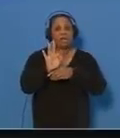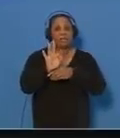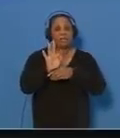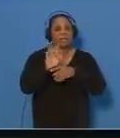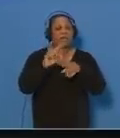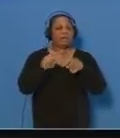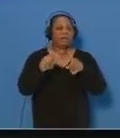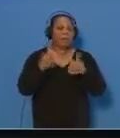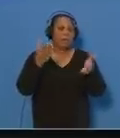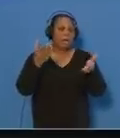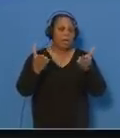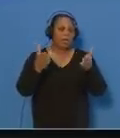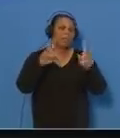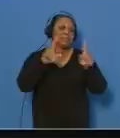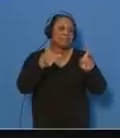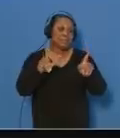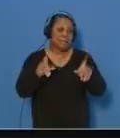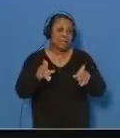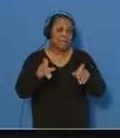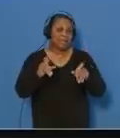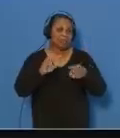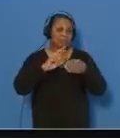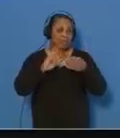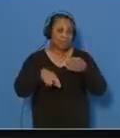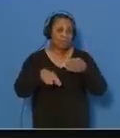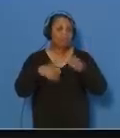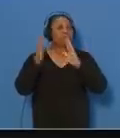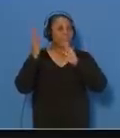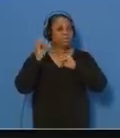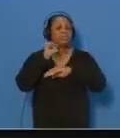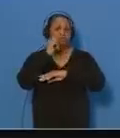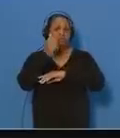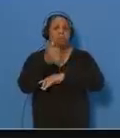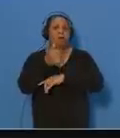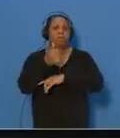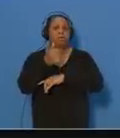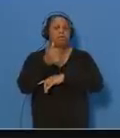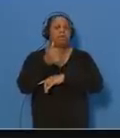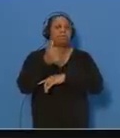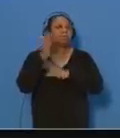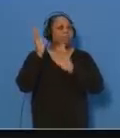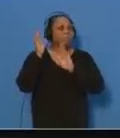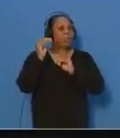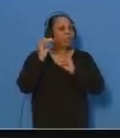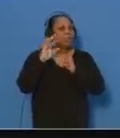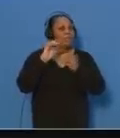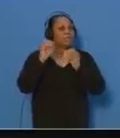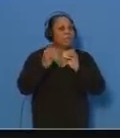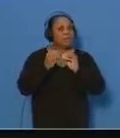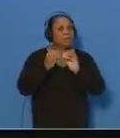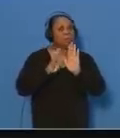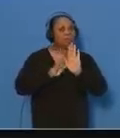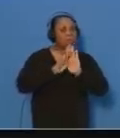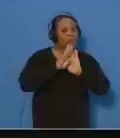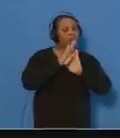that there are a number of test results that we're expecting tomorrow, it is the expectation that that number will